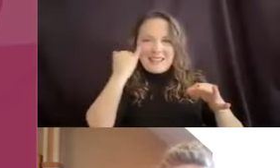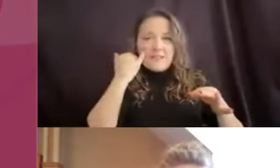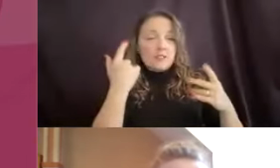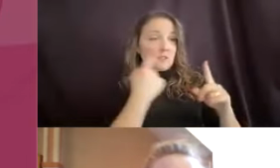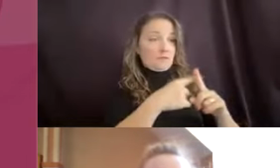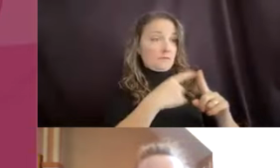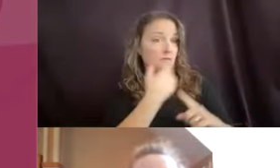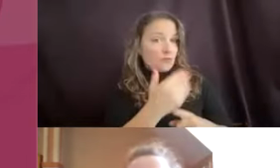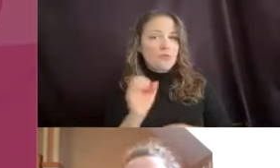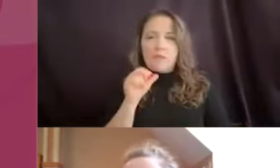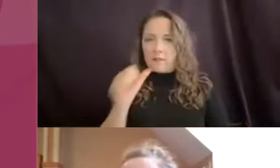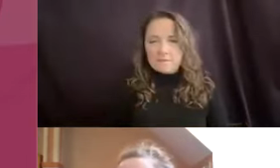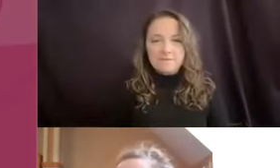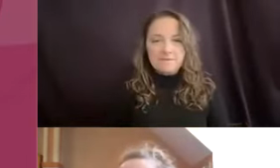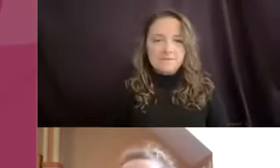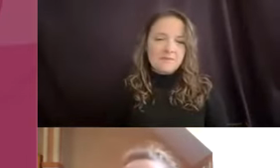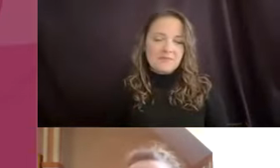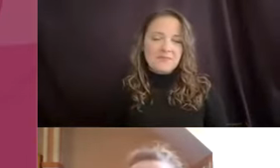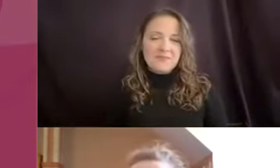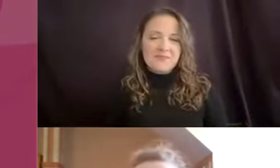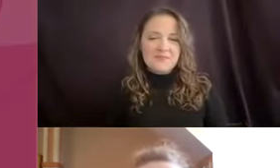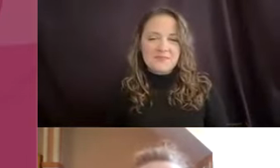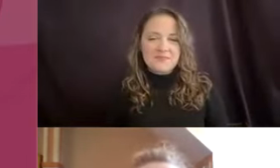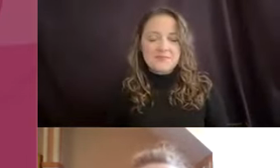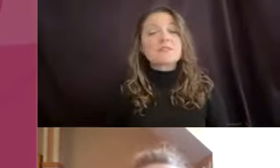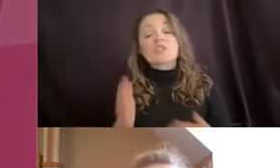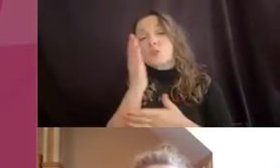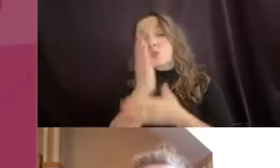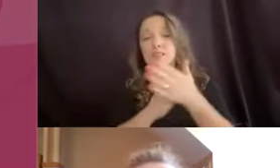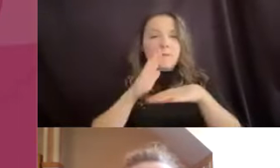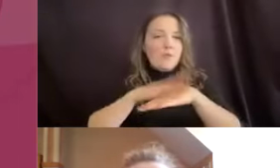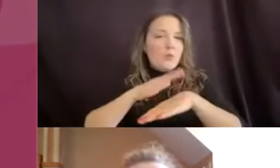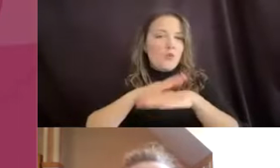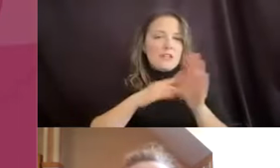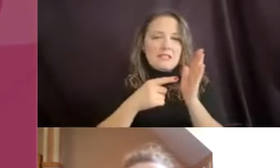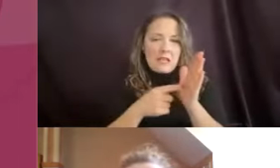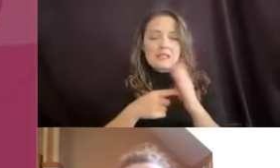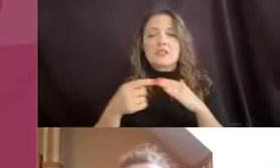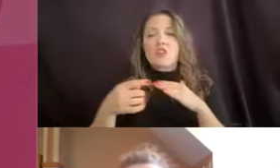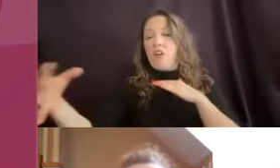their relationship. So some of those warning signs are isolation. If